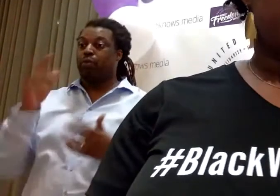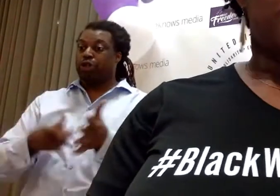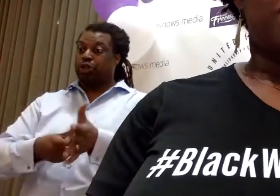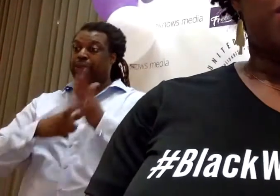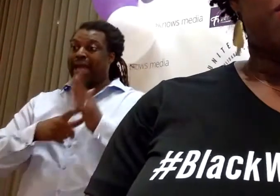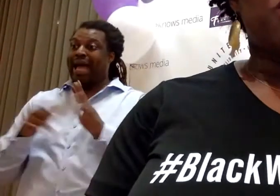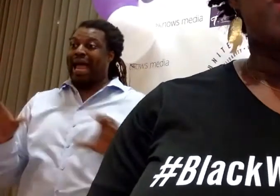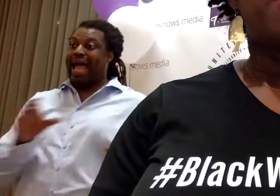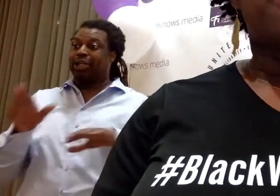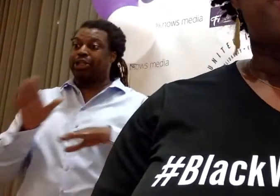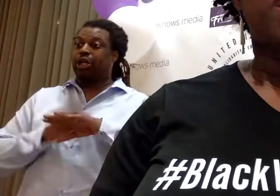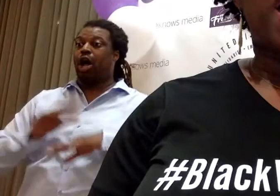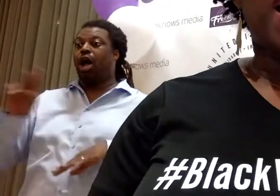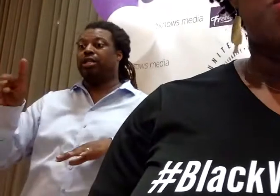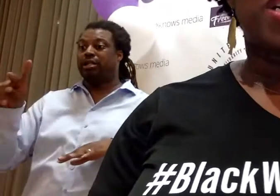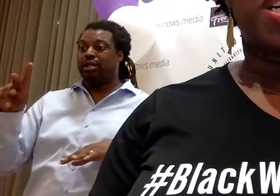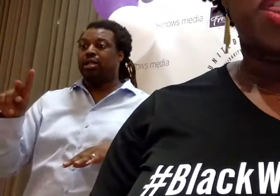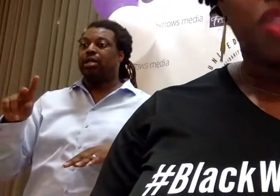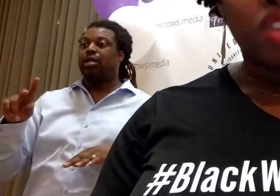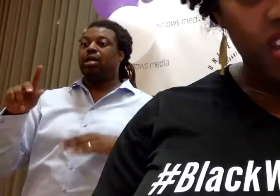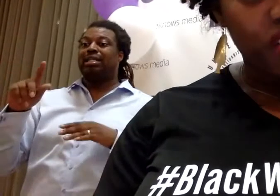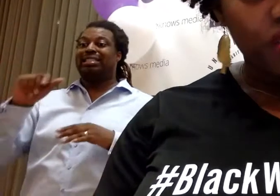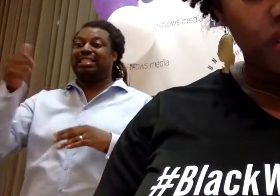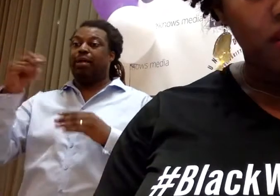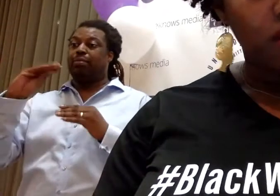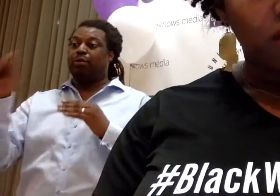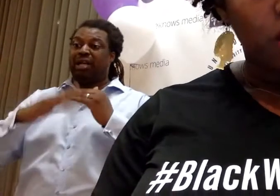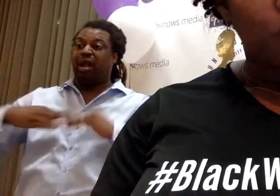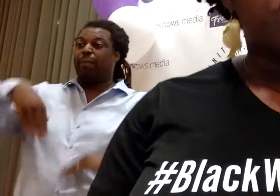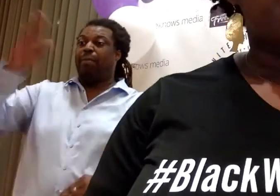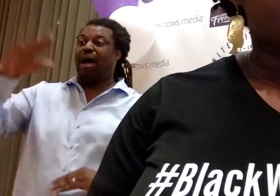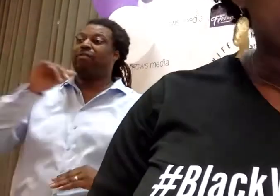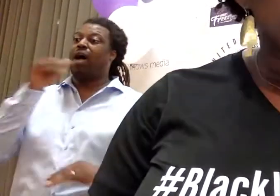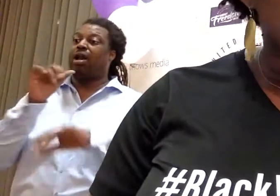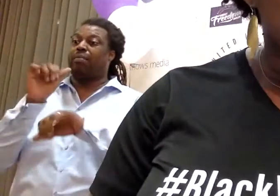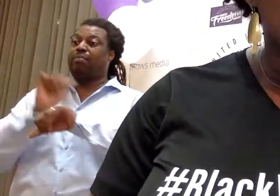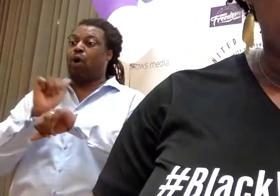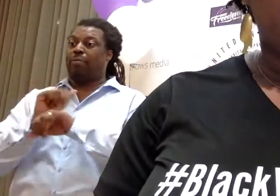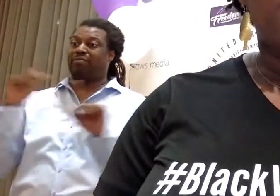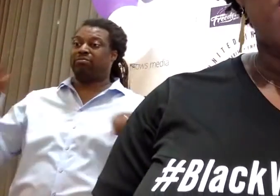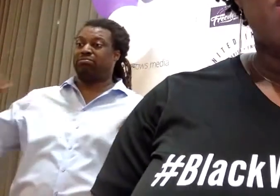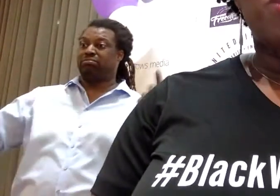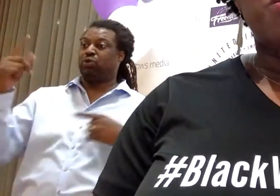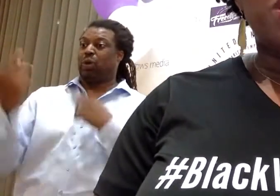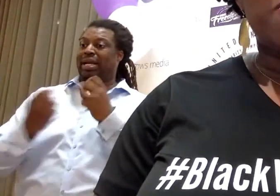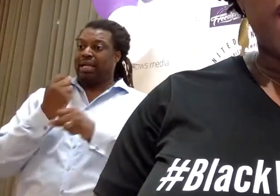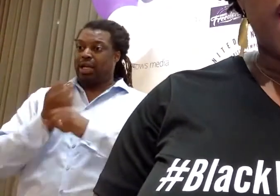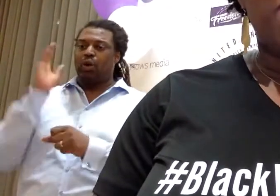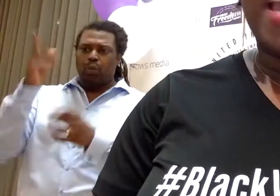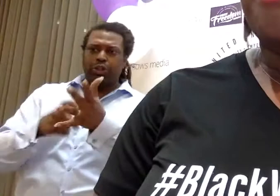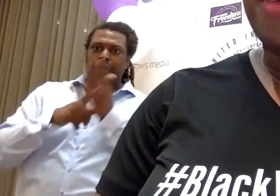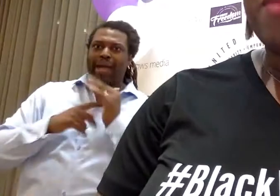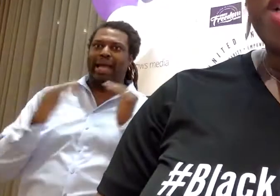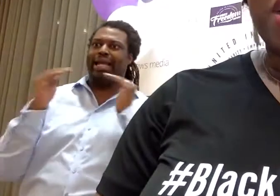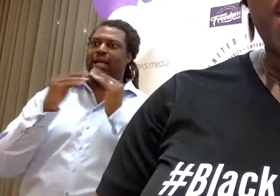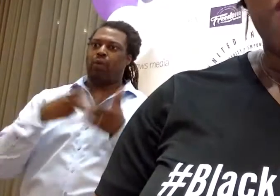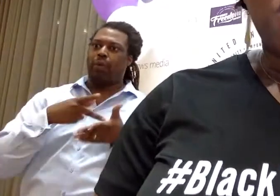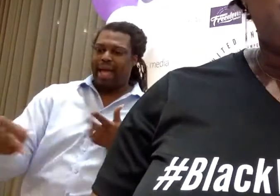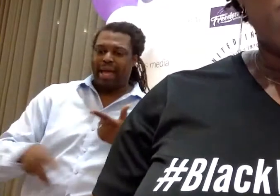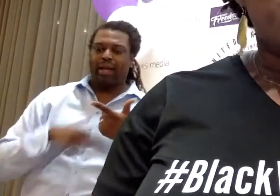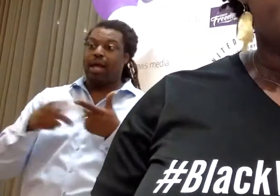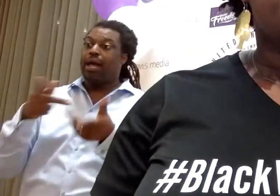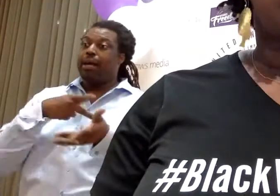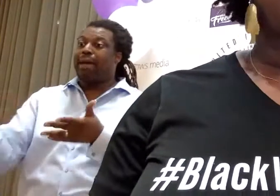action on double-digit unemployment for the last 20 years? Would you demand equal pay? Would you demand paid family